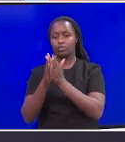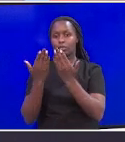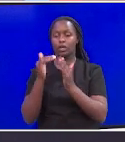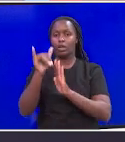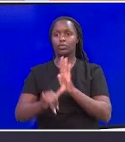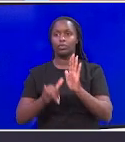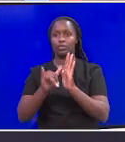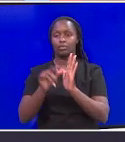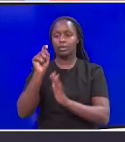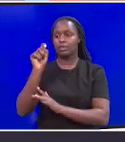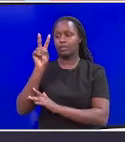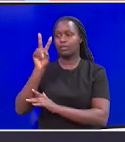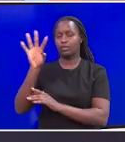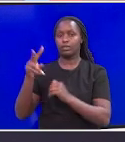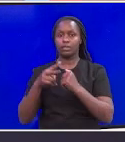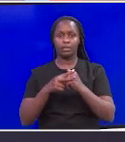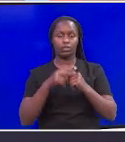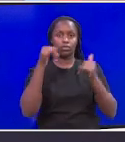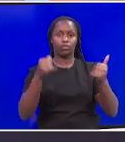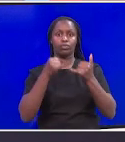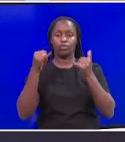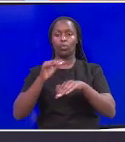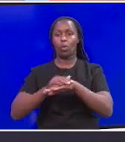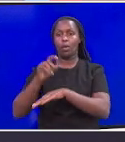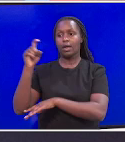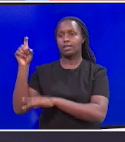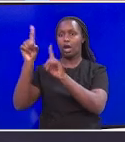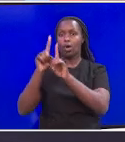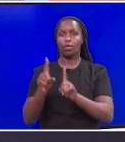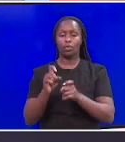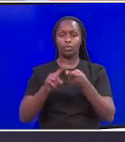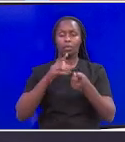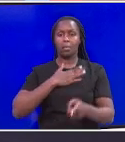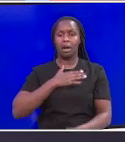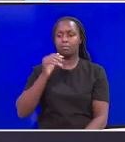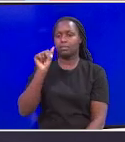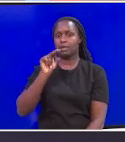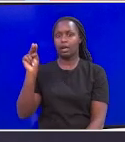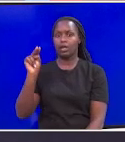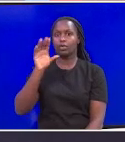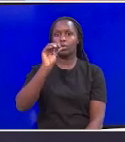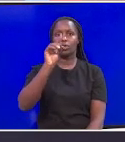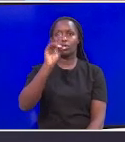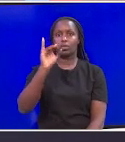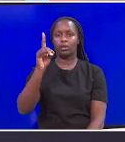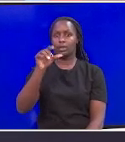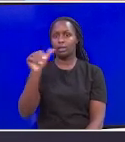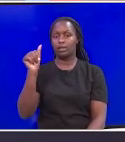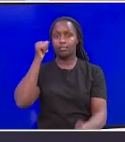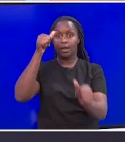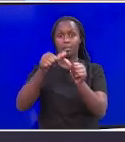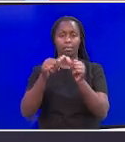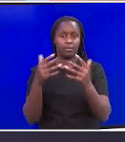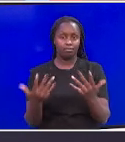and TV47 News on X. The hashtag is to the point at @anodide_ and remember to